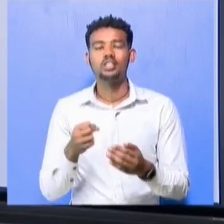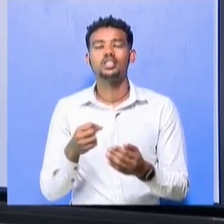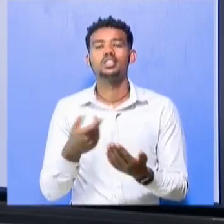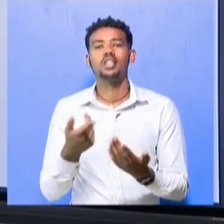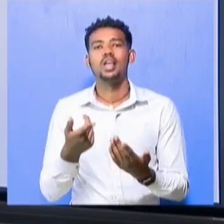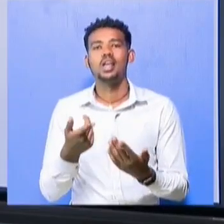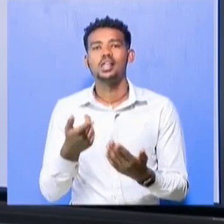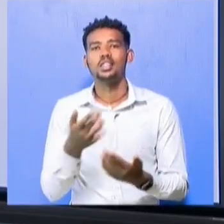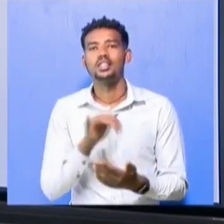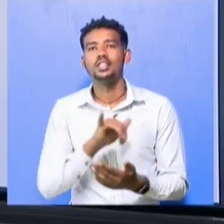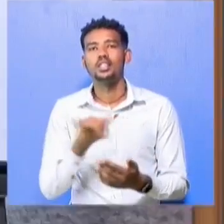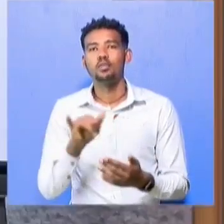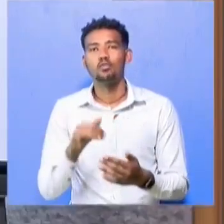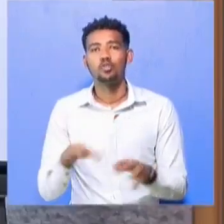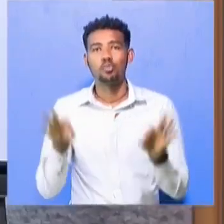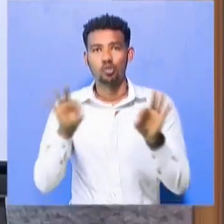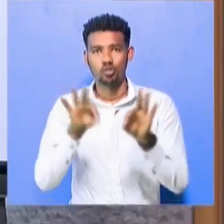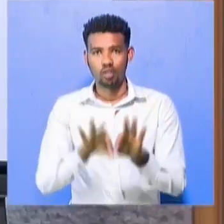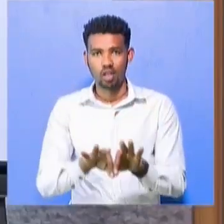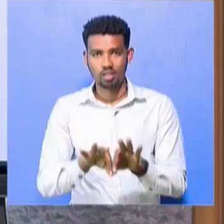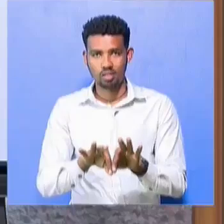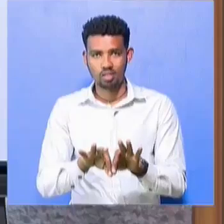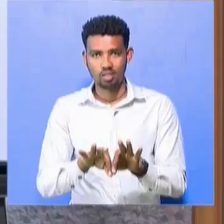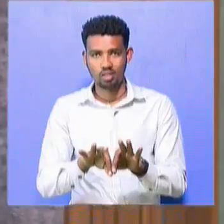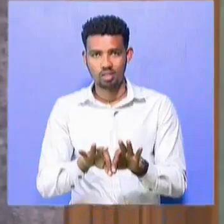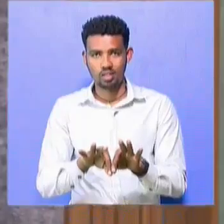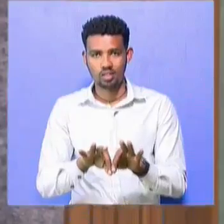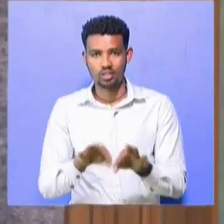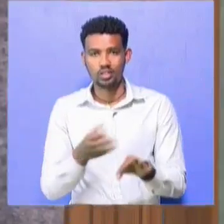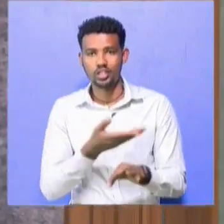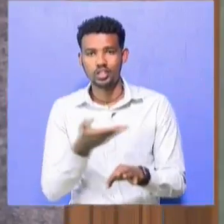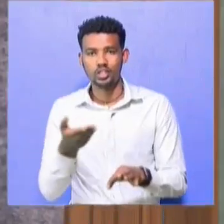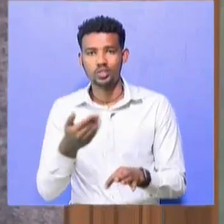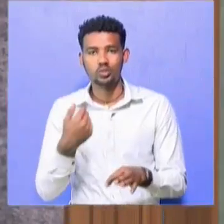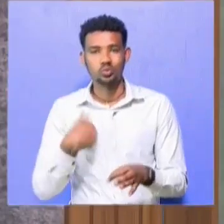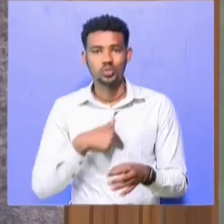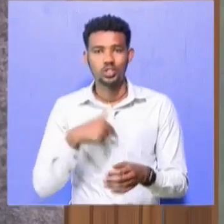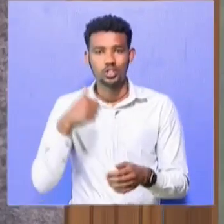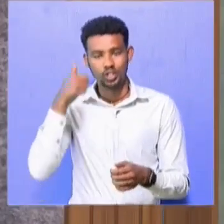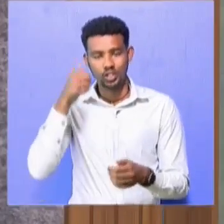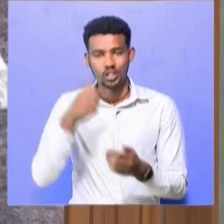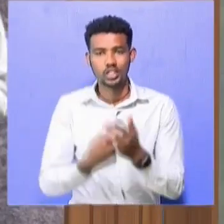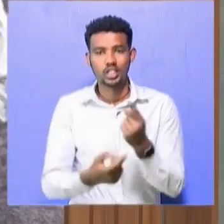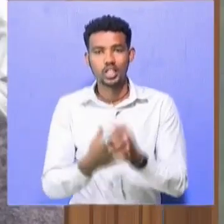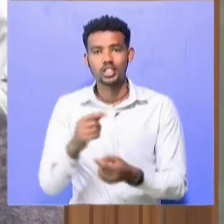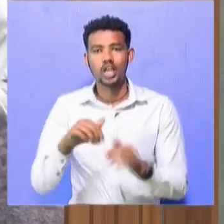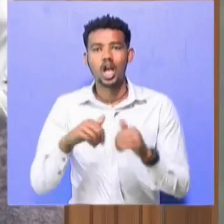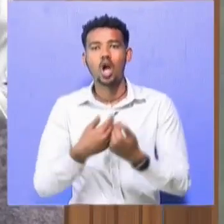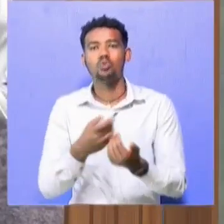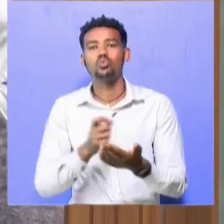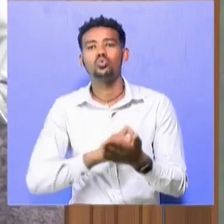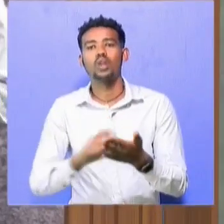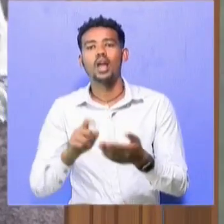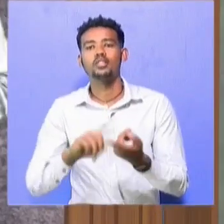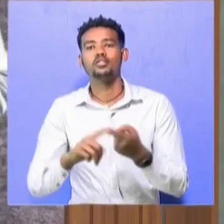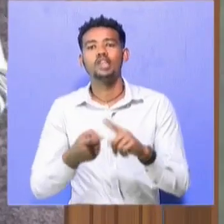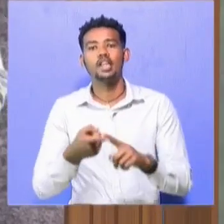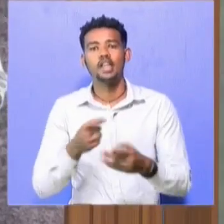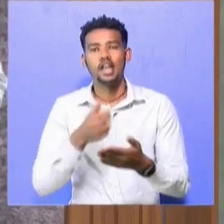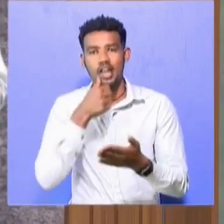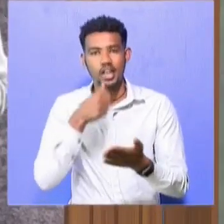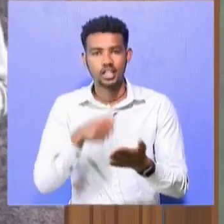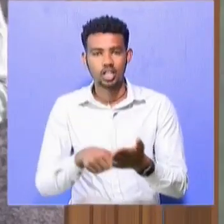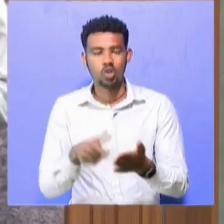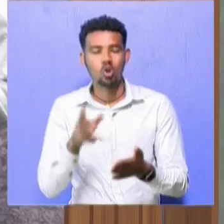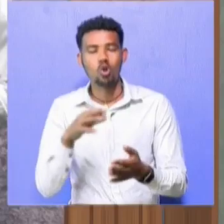issues that we have seen so far when we discussed about how to write friendly letter